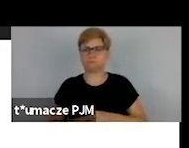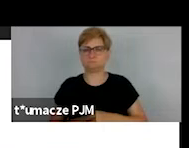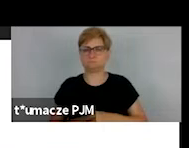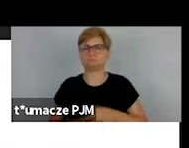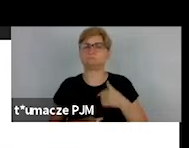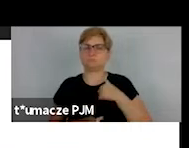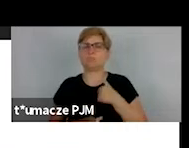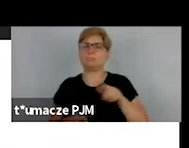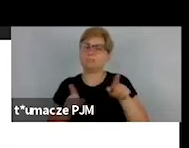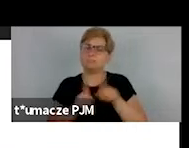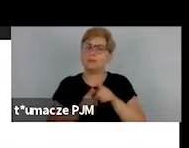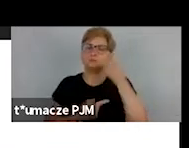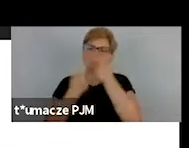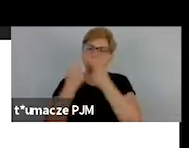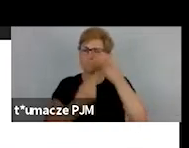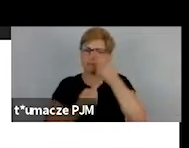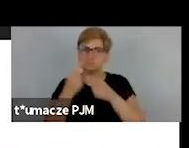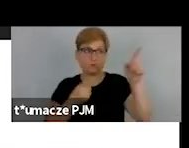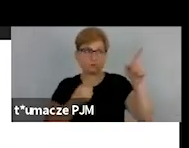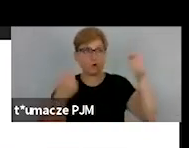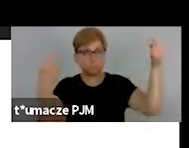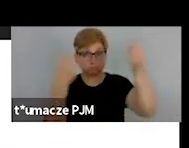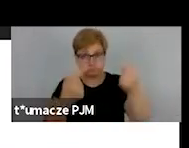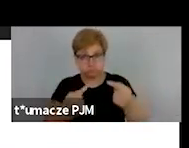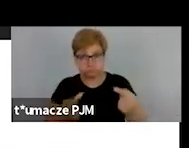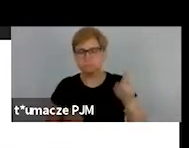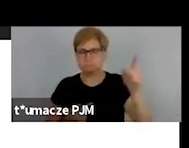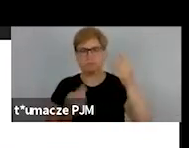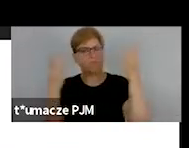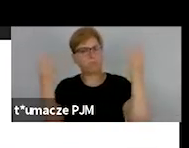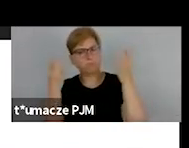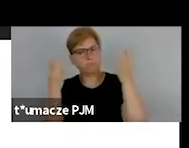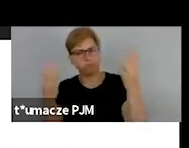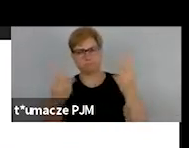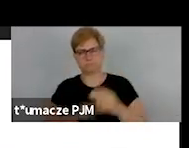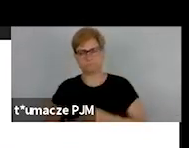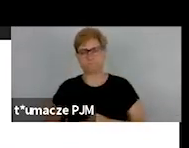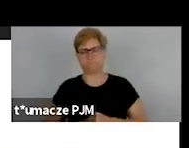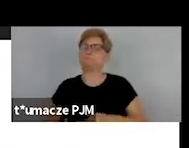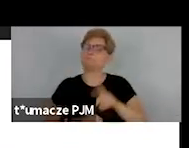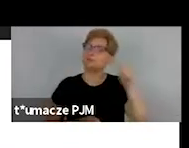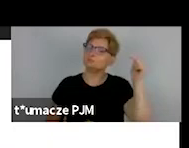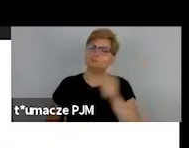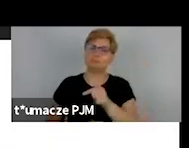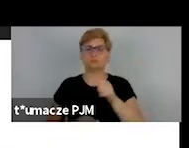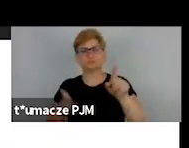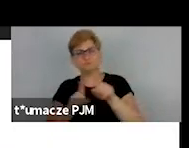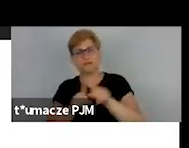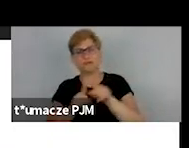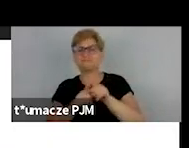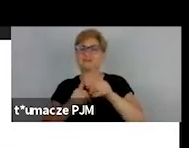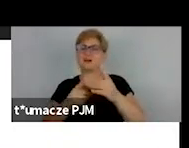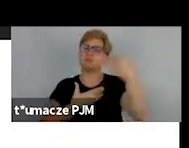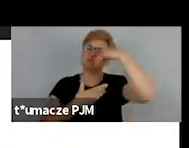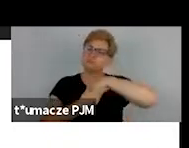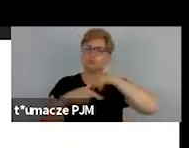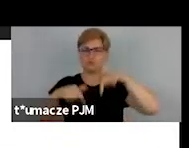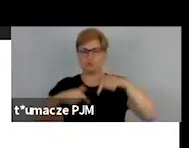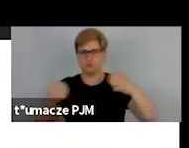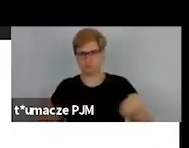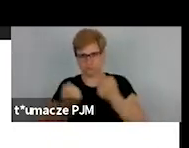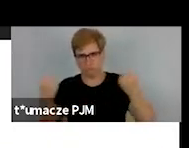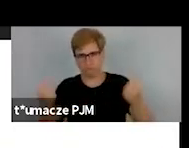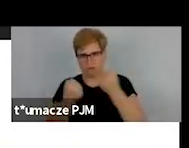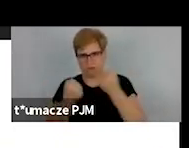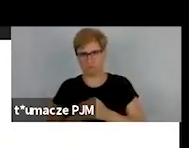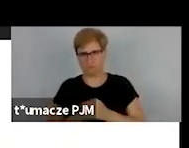be combined with attention to some of these broader structural forces. So I'm going to turn, if I can, to how we tried to do that at Sonke. And